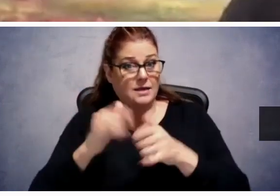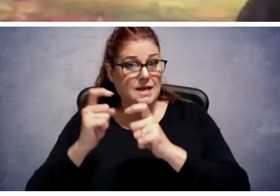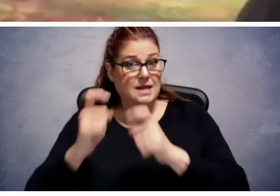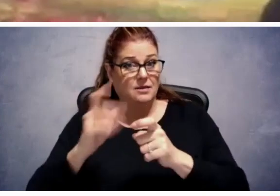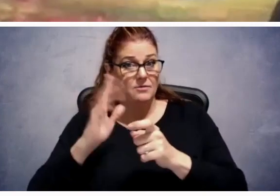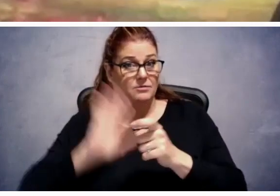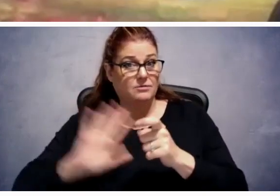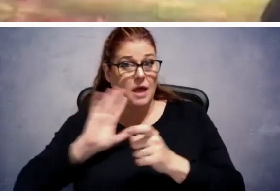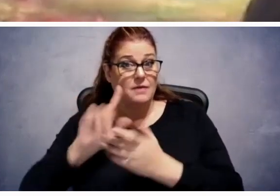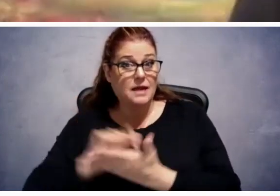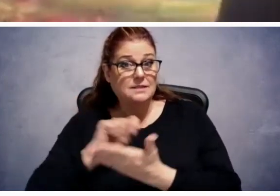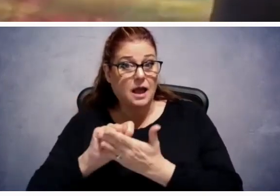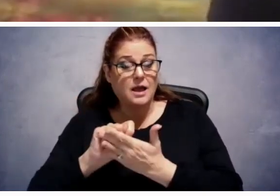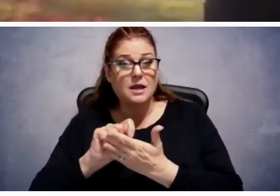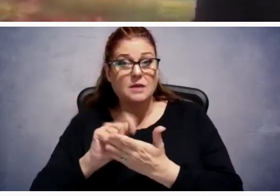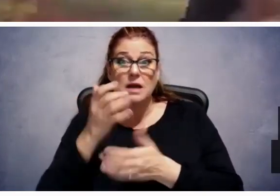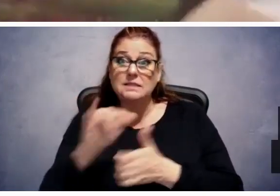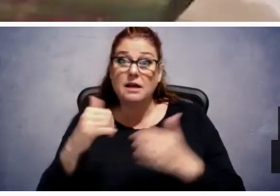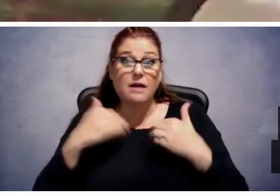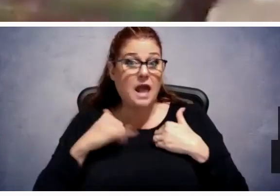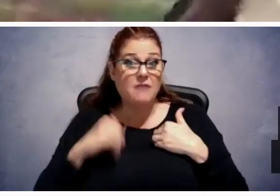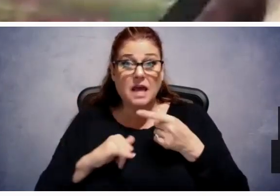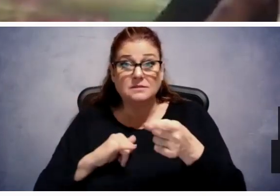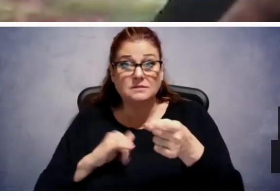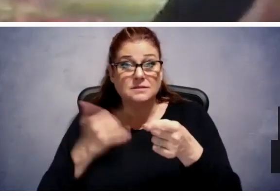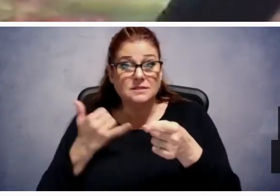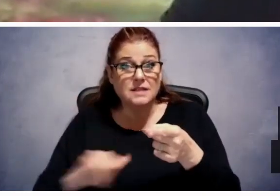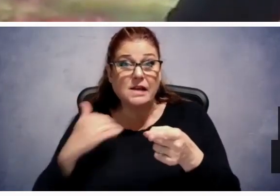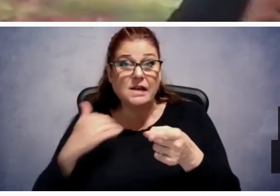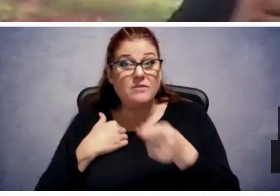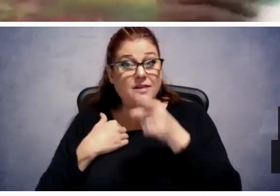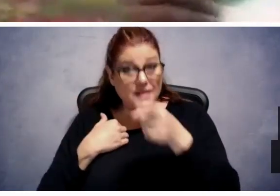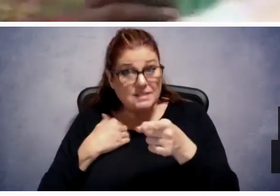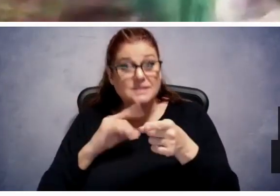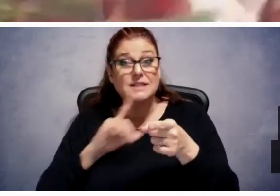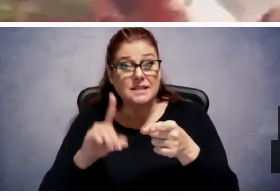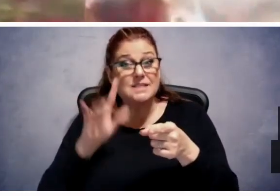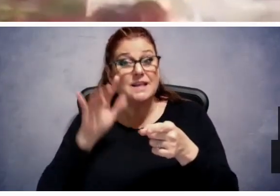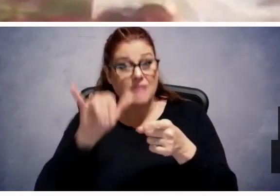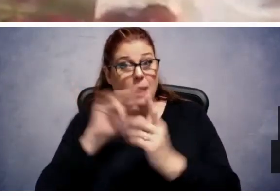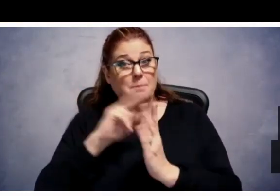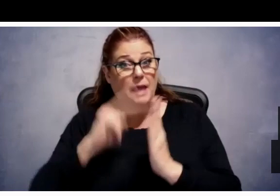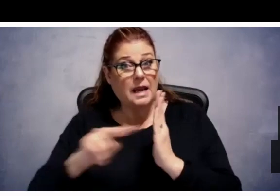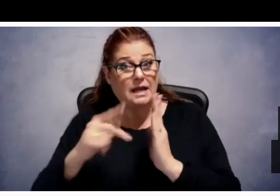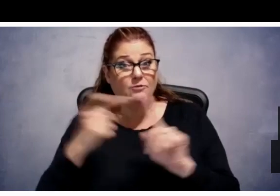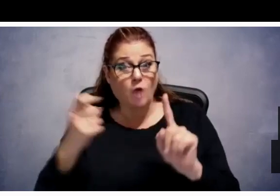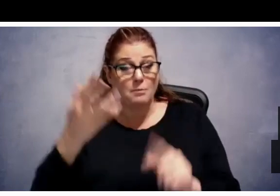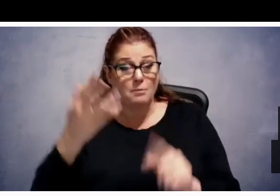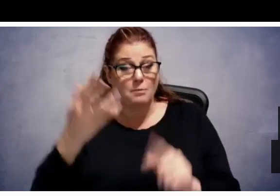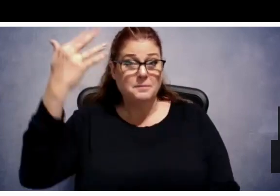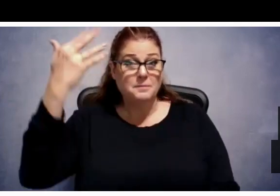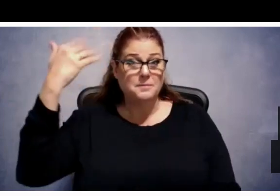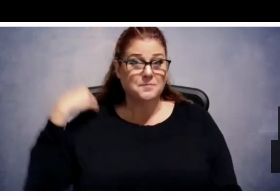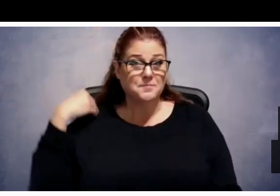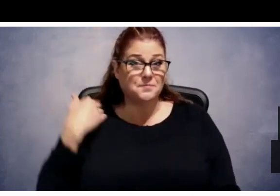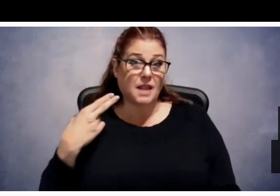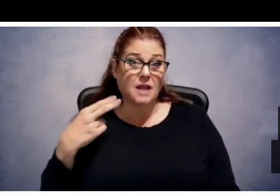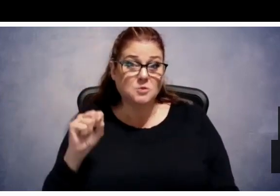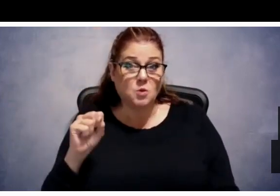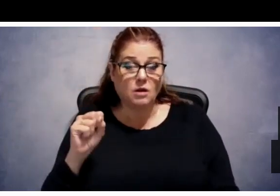time. And believe it or not, I still have it. And this is that painting from,